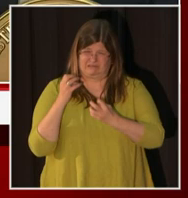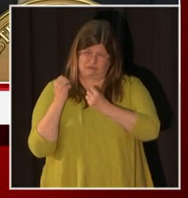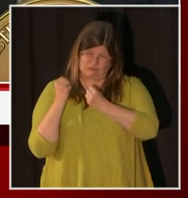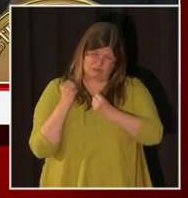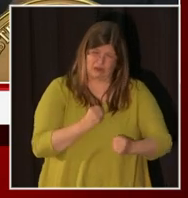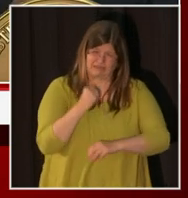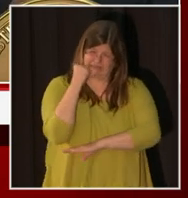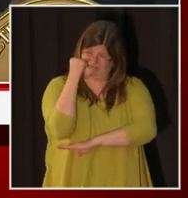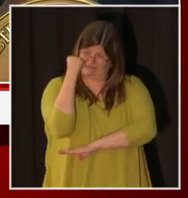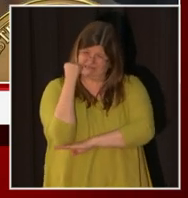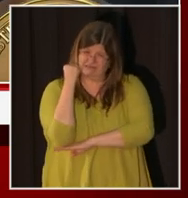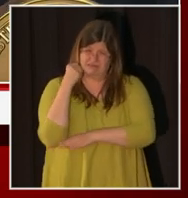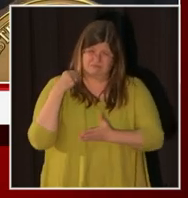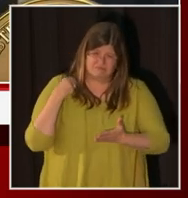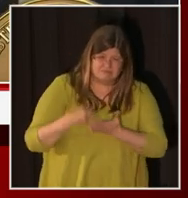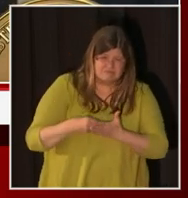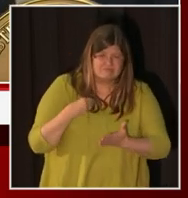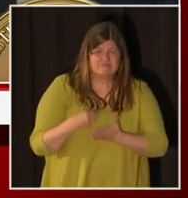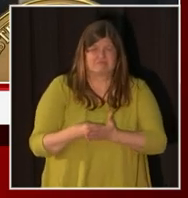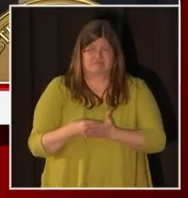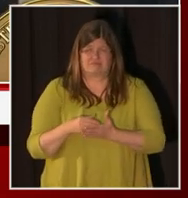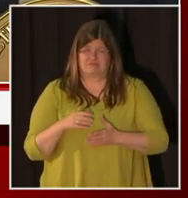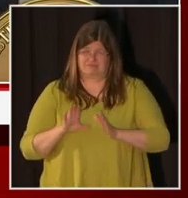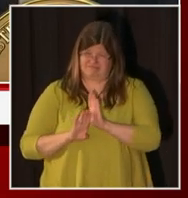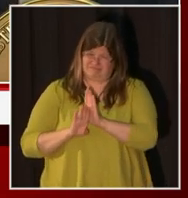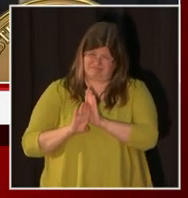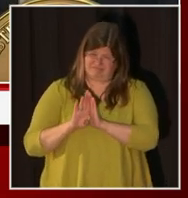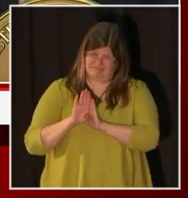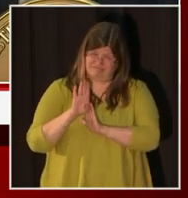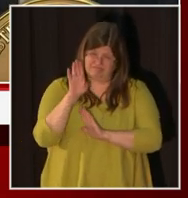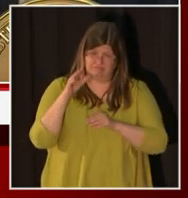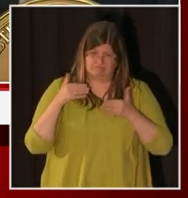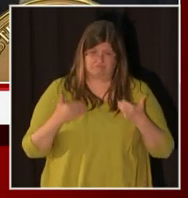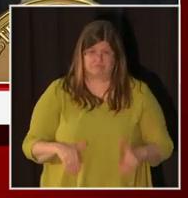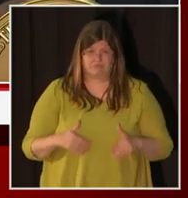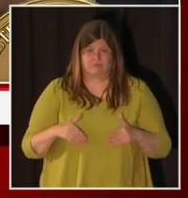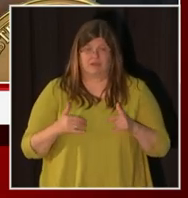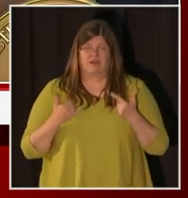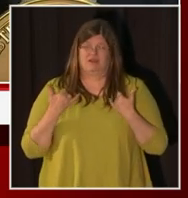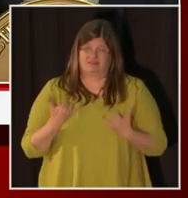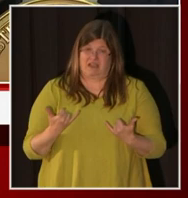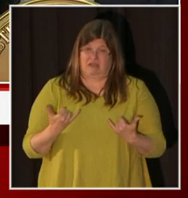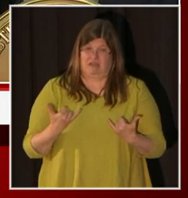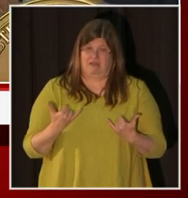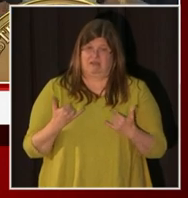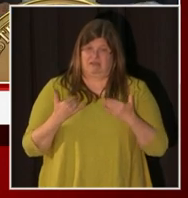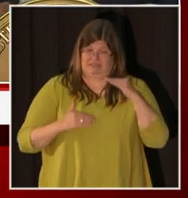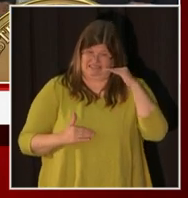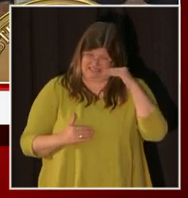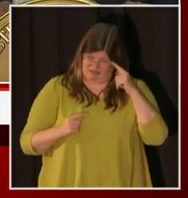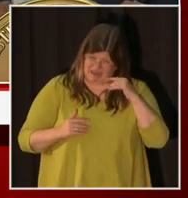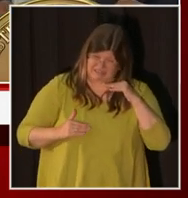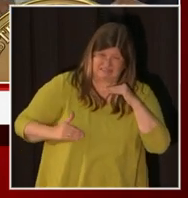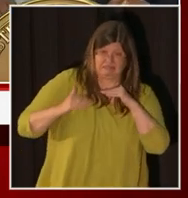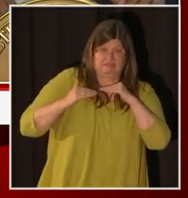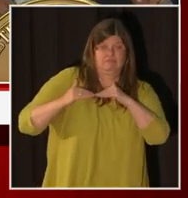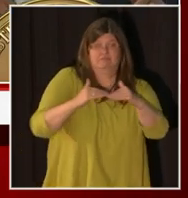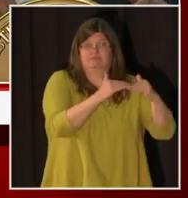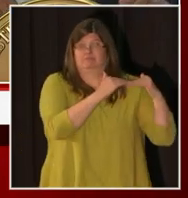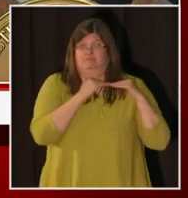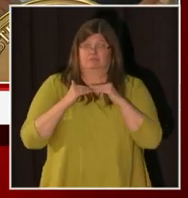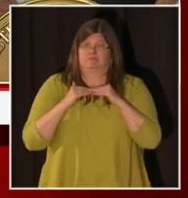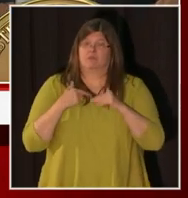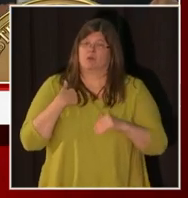financially and investing in the inequities we saw in the city. And we'll be that city again,